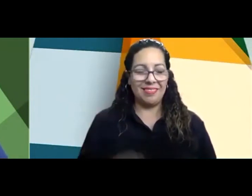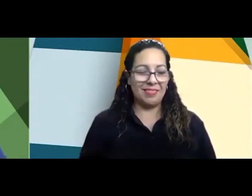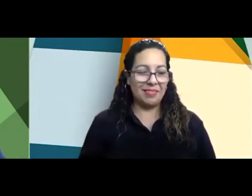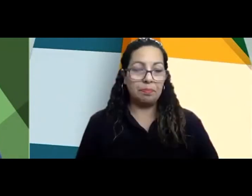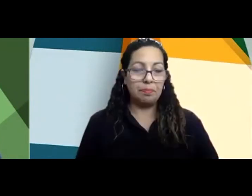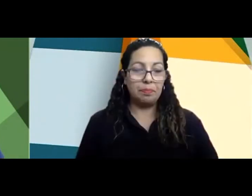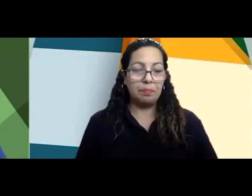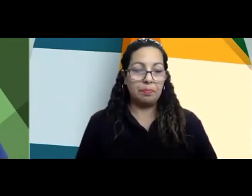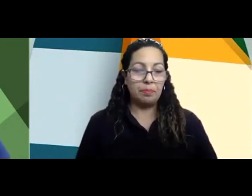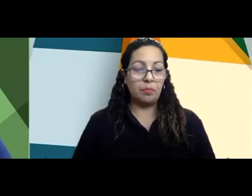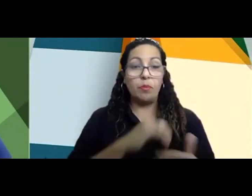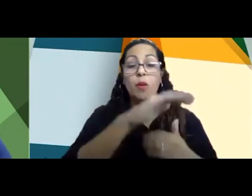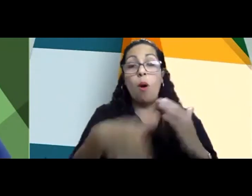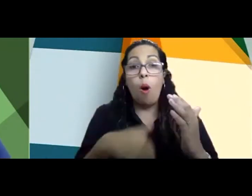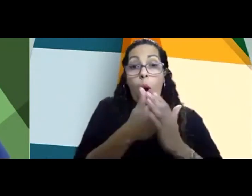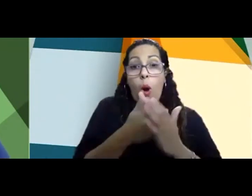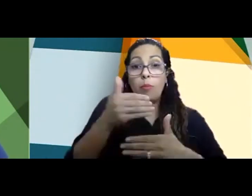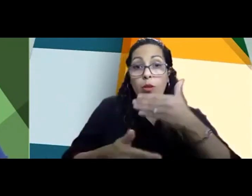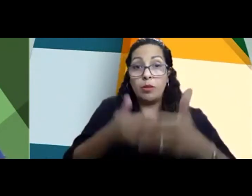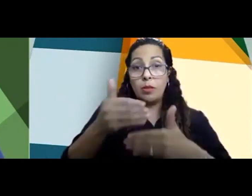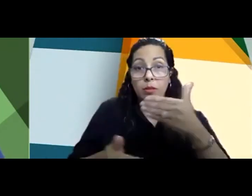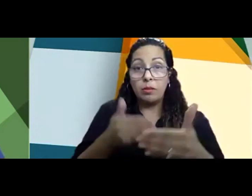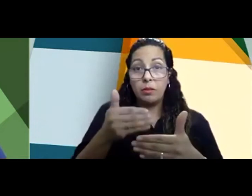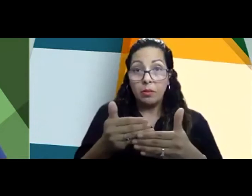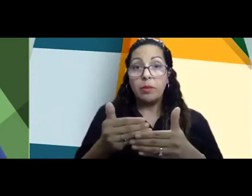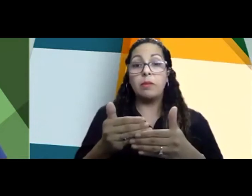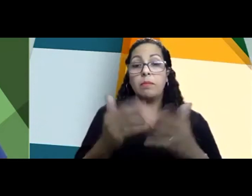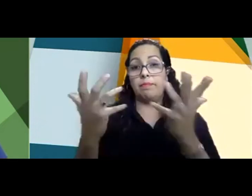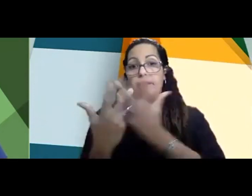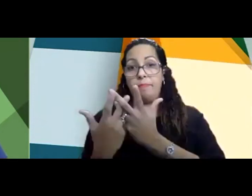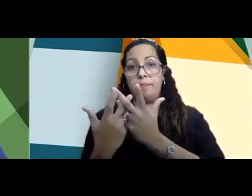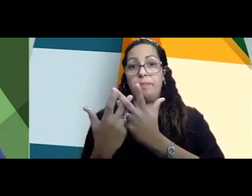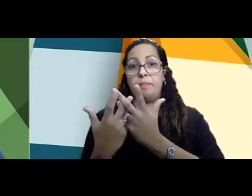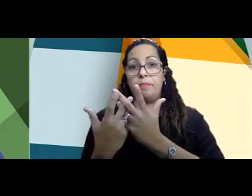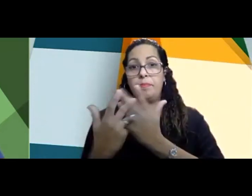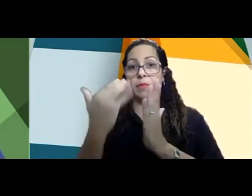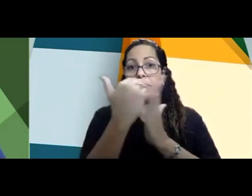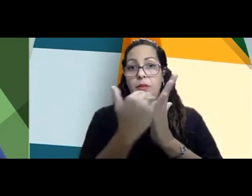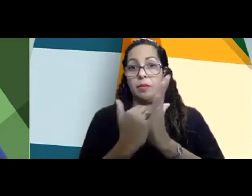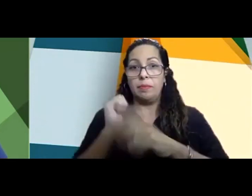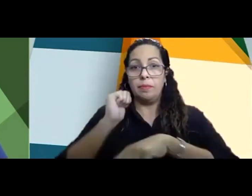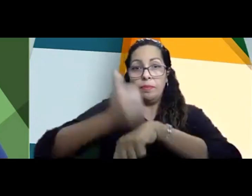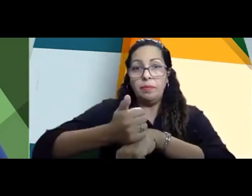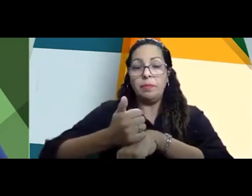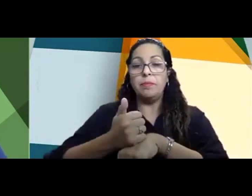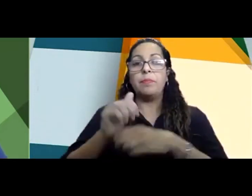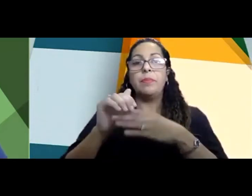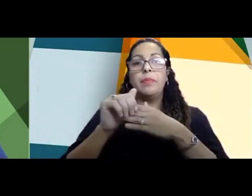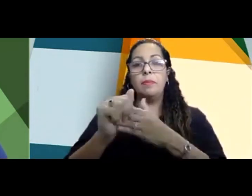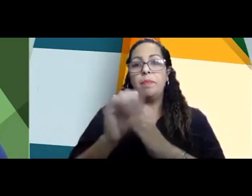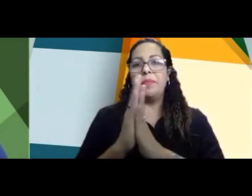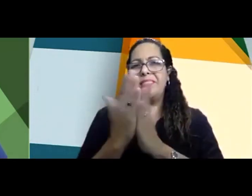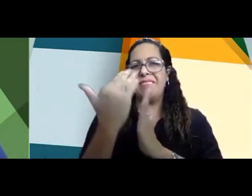All procurement processes shall be conducted in accordance to the terms established in the procurement manual and the